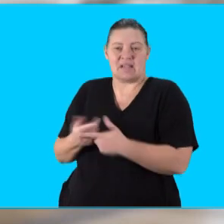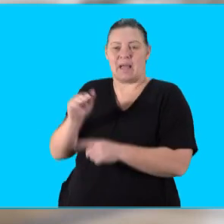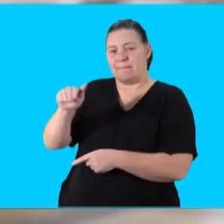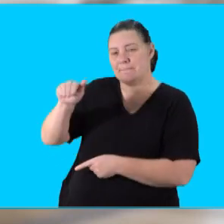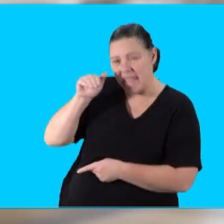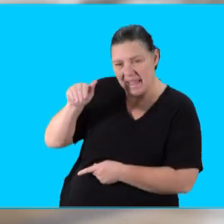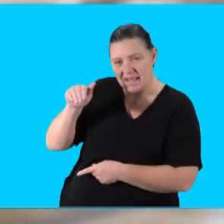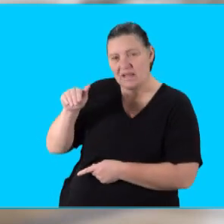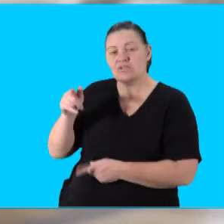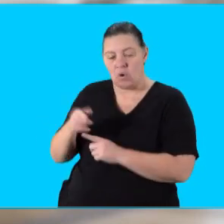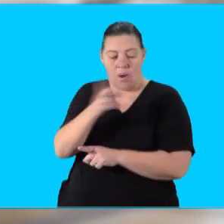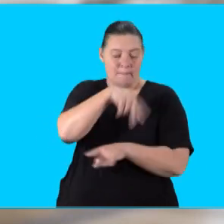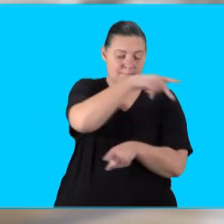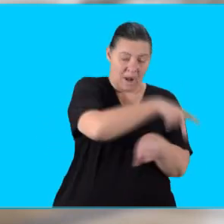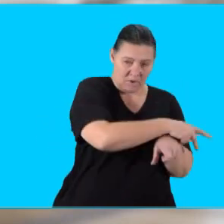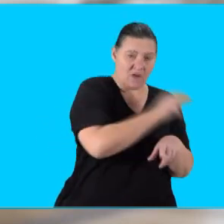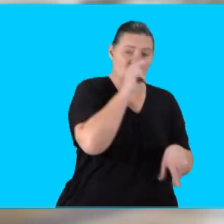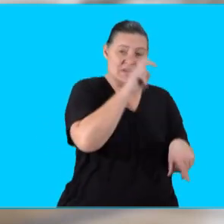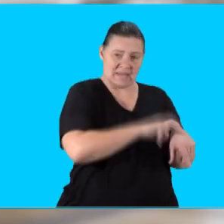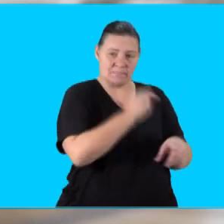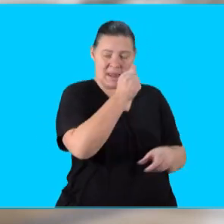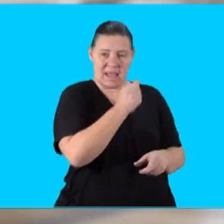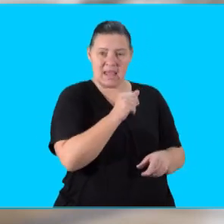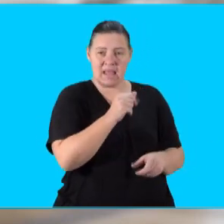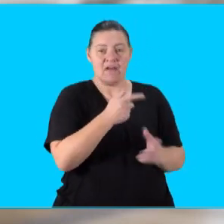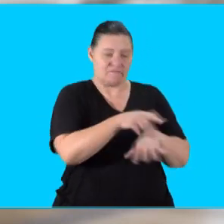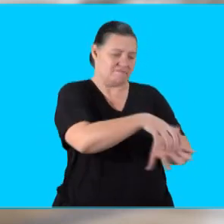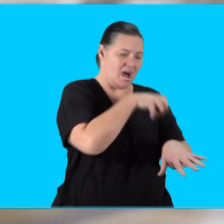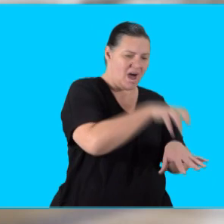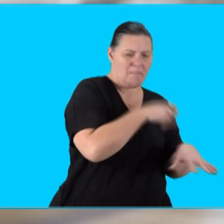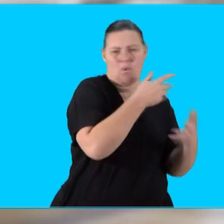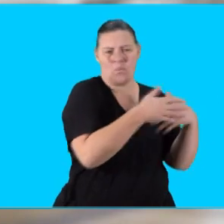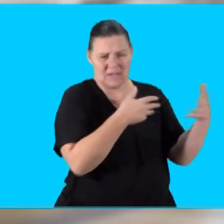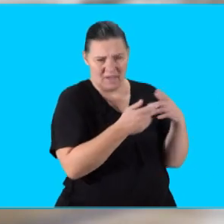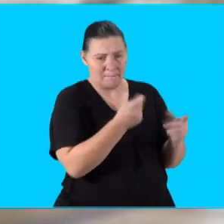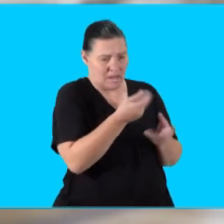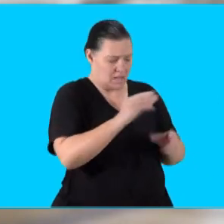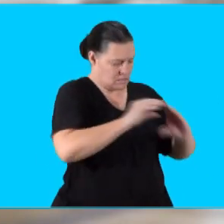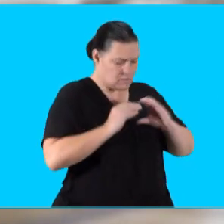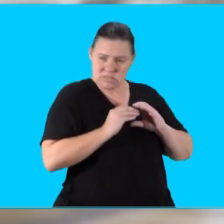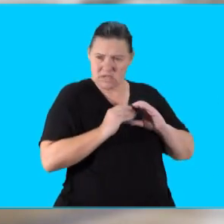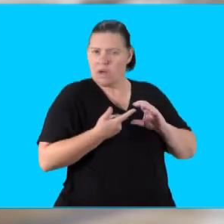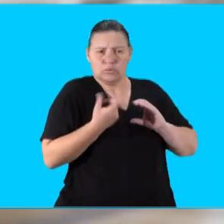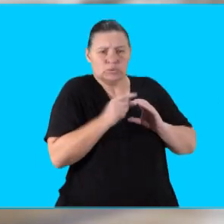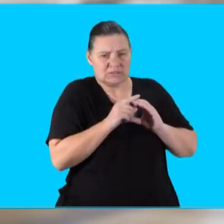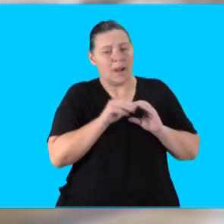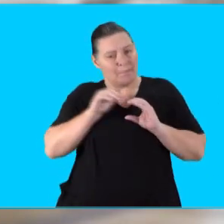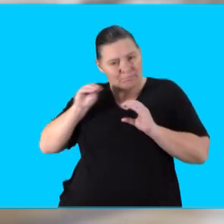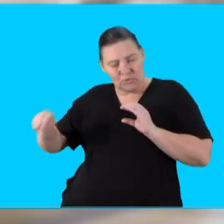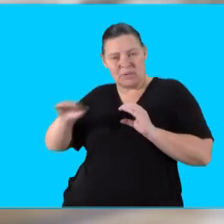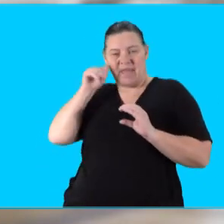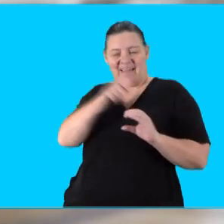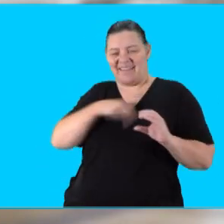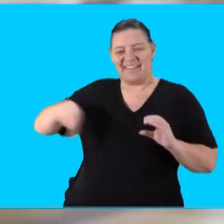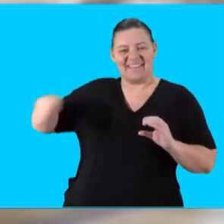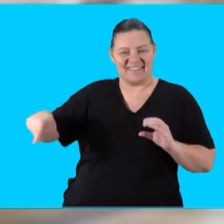like banking, whereby the primary sector, if they would need to bank some money from their sector, they use the services of the tertiary